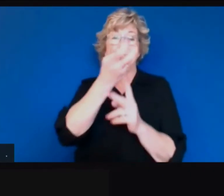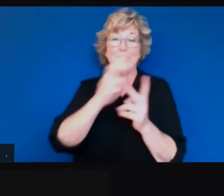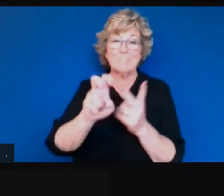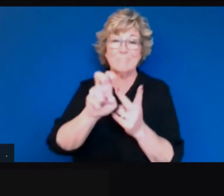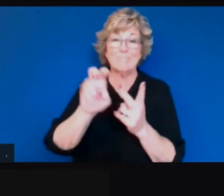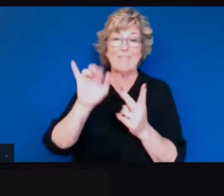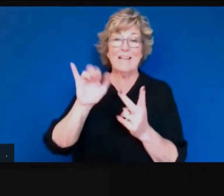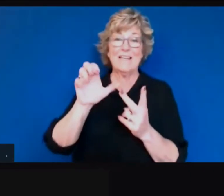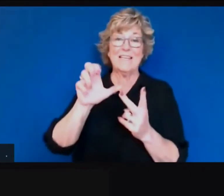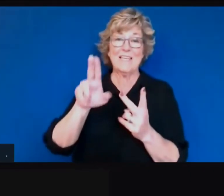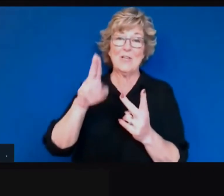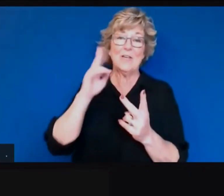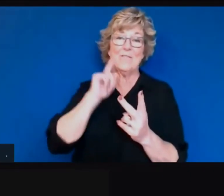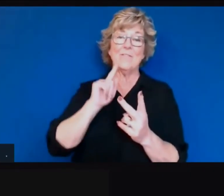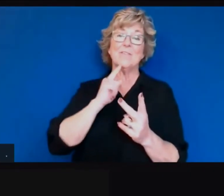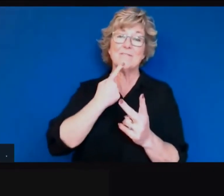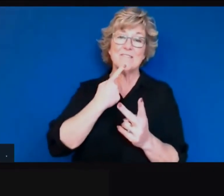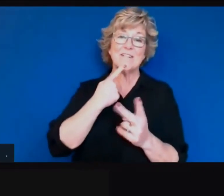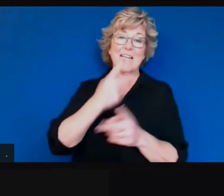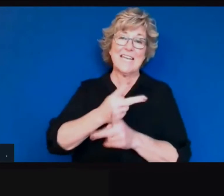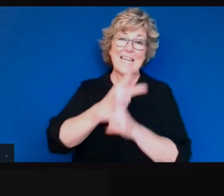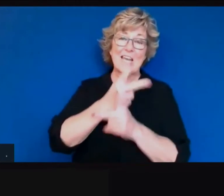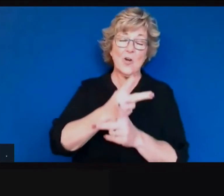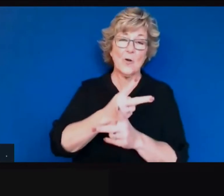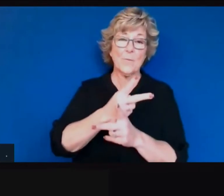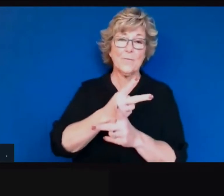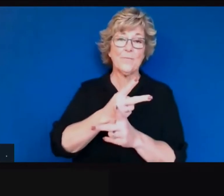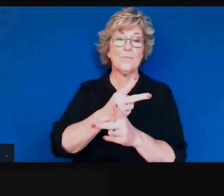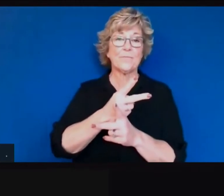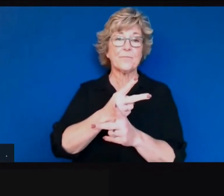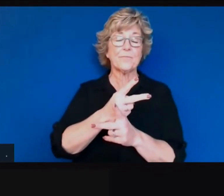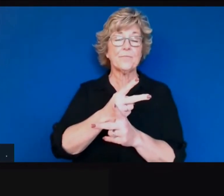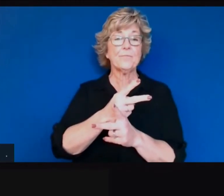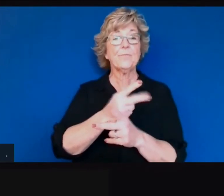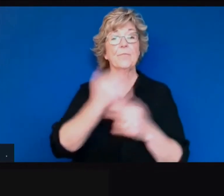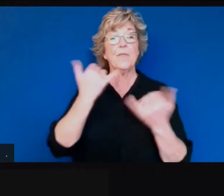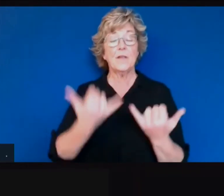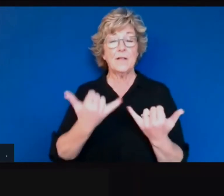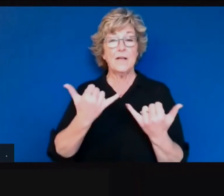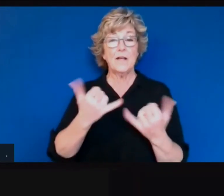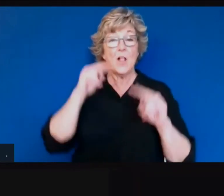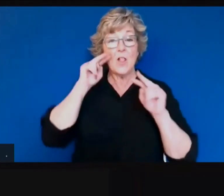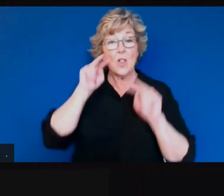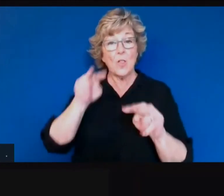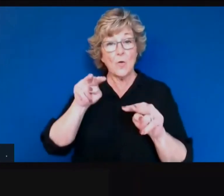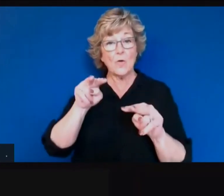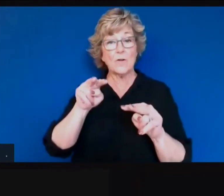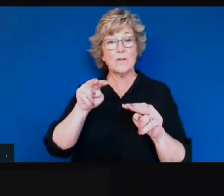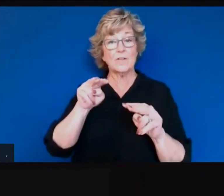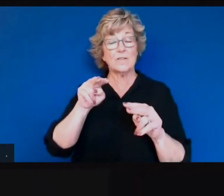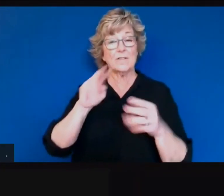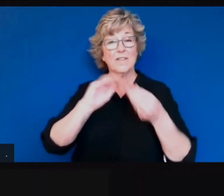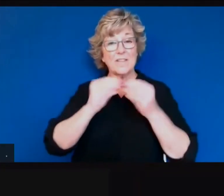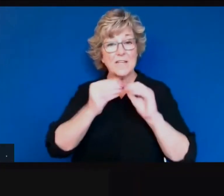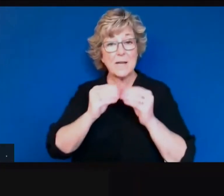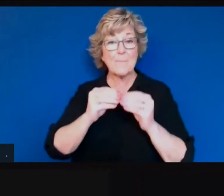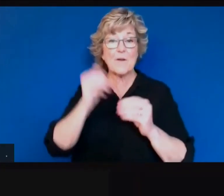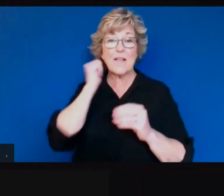for critical care needs. And with that in mind, looking at the cases day over day and the